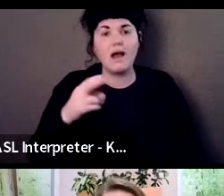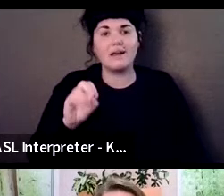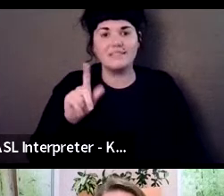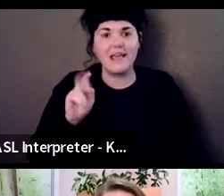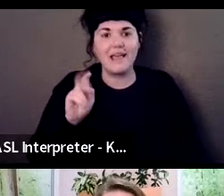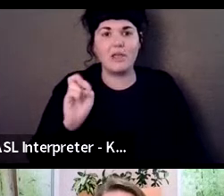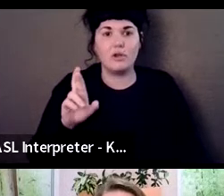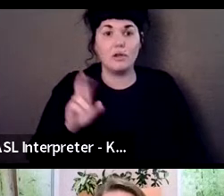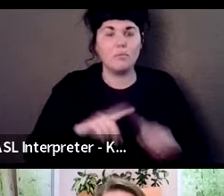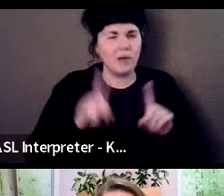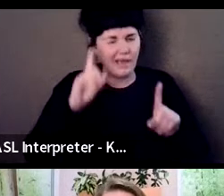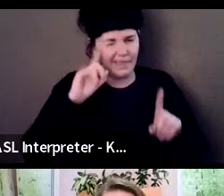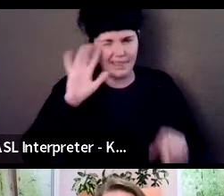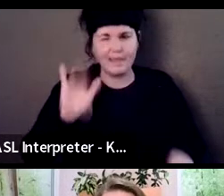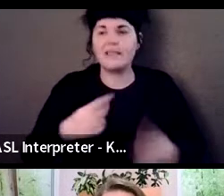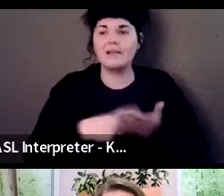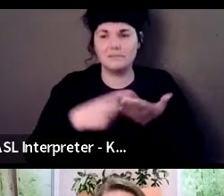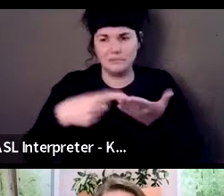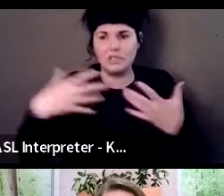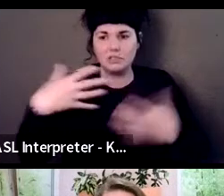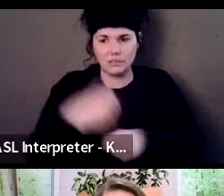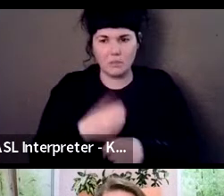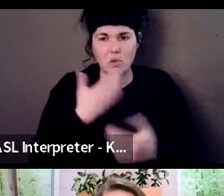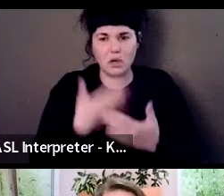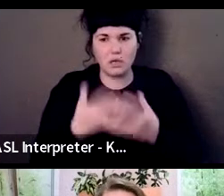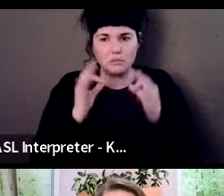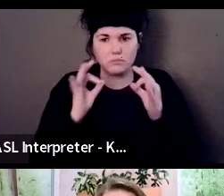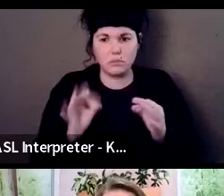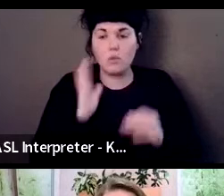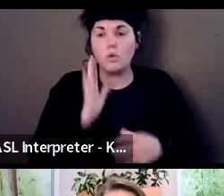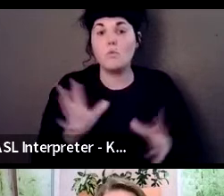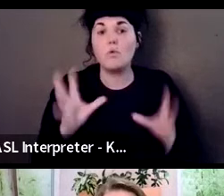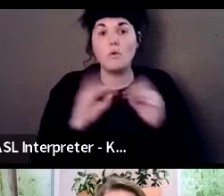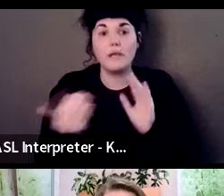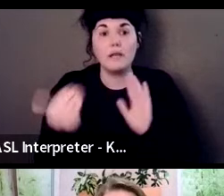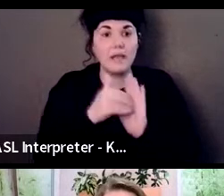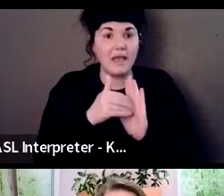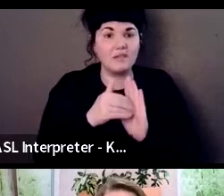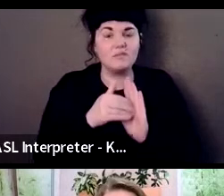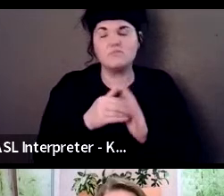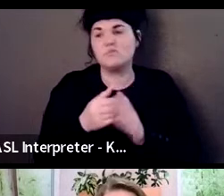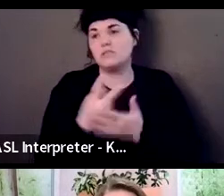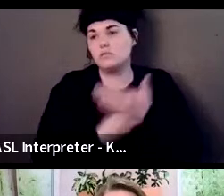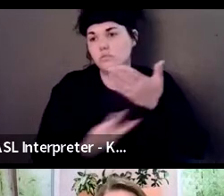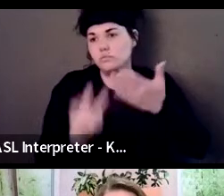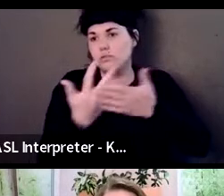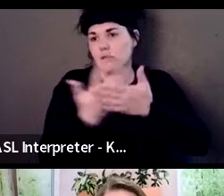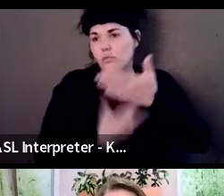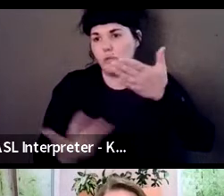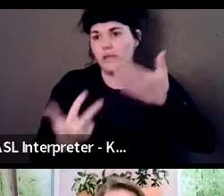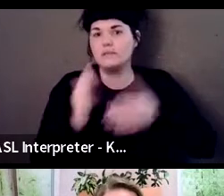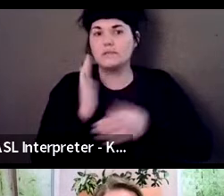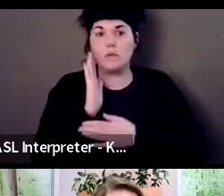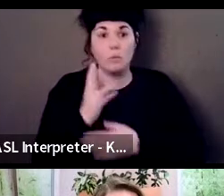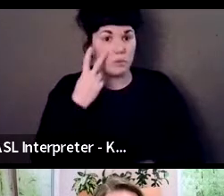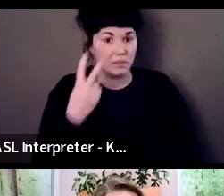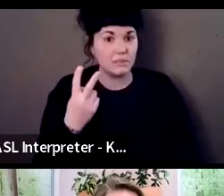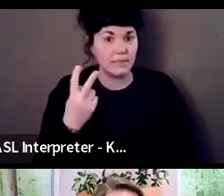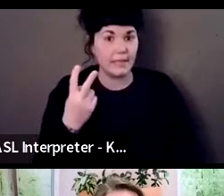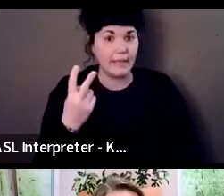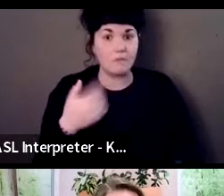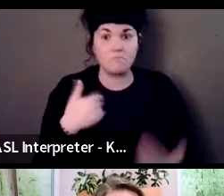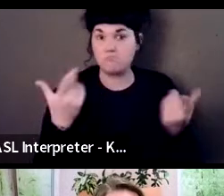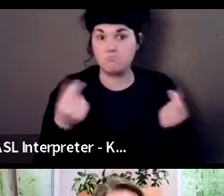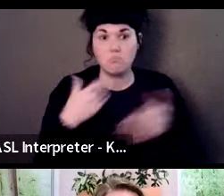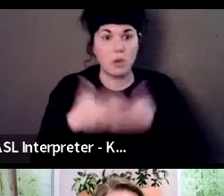that summarizes where our discussion went, and we're going to meet again in 2-3 weeks and see where we're see where we